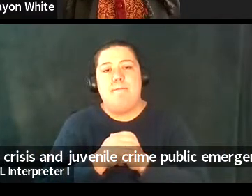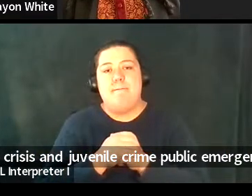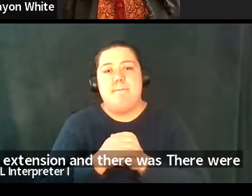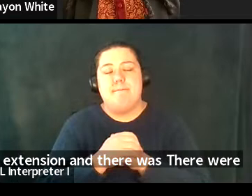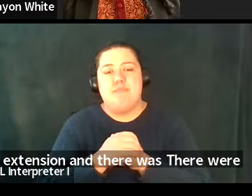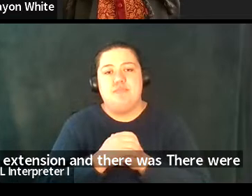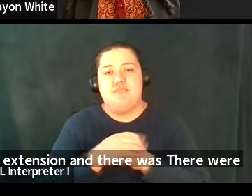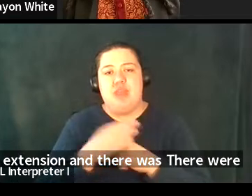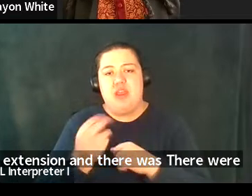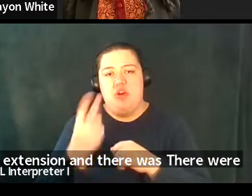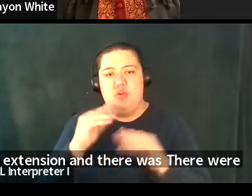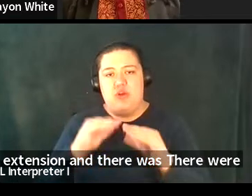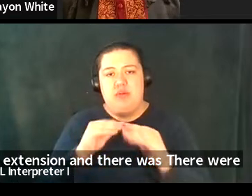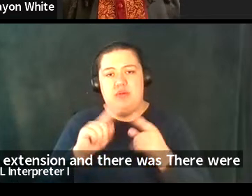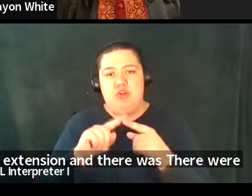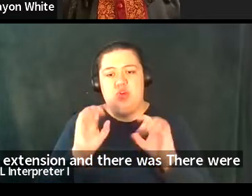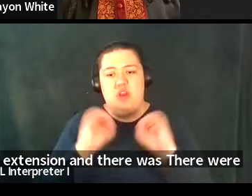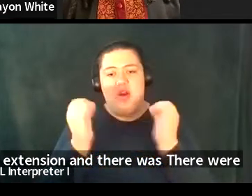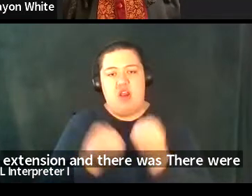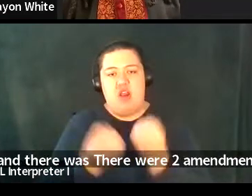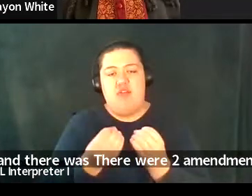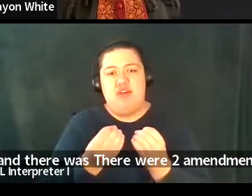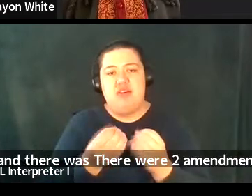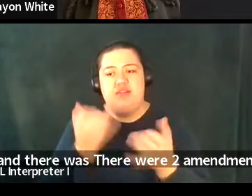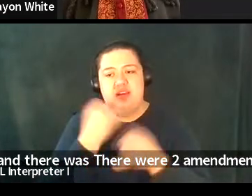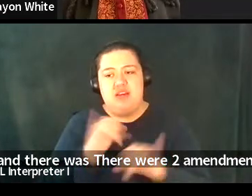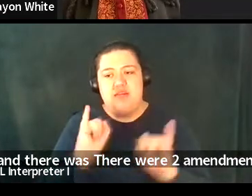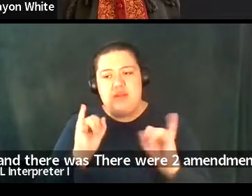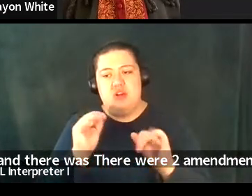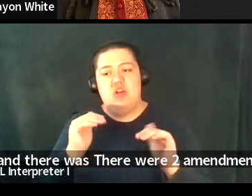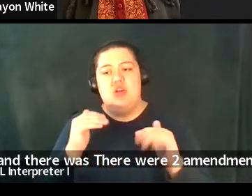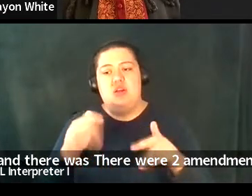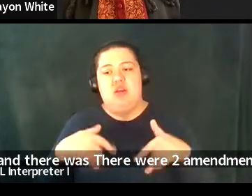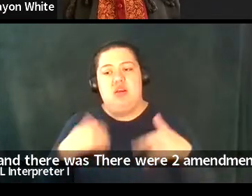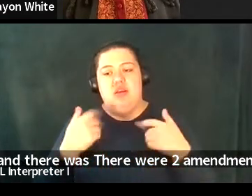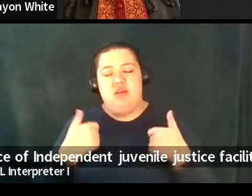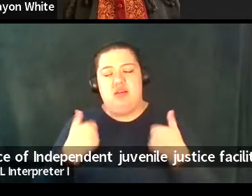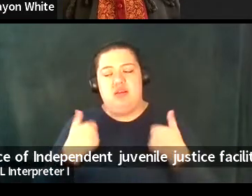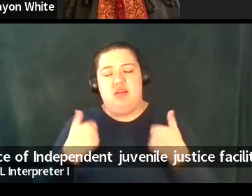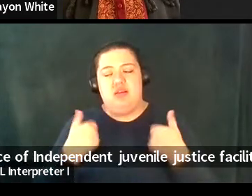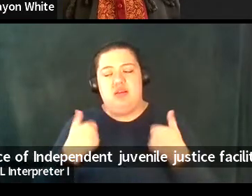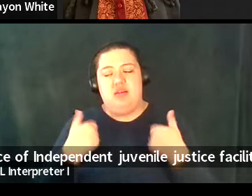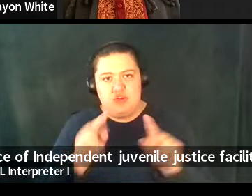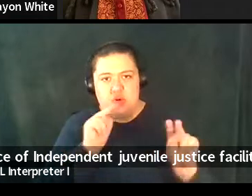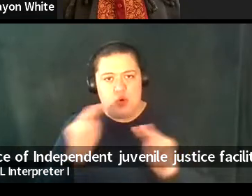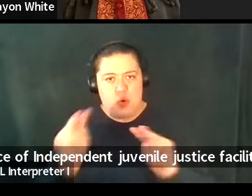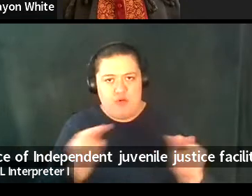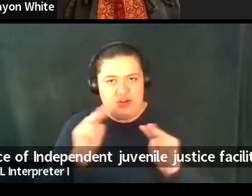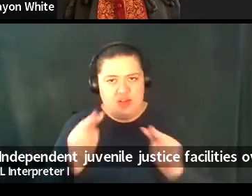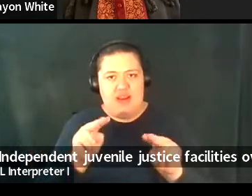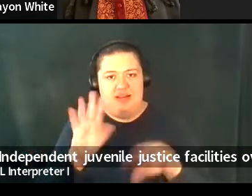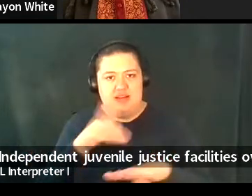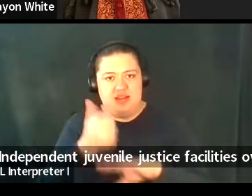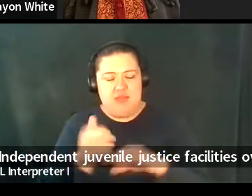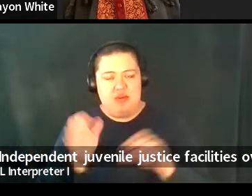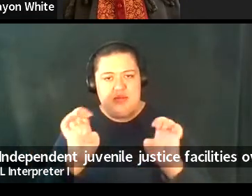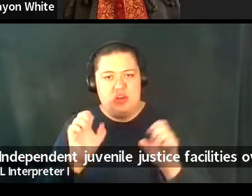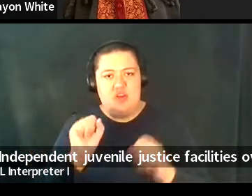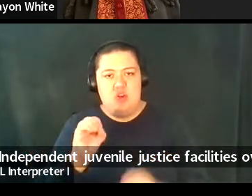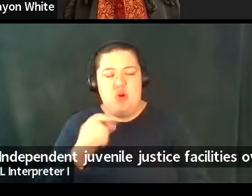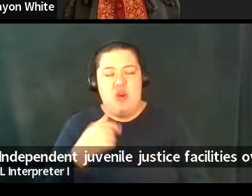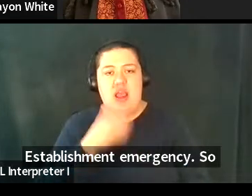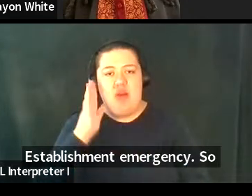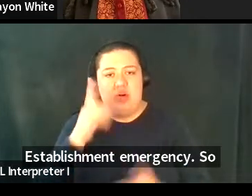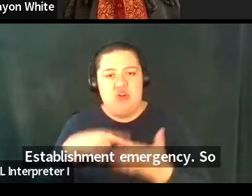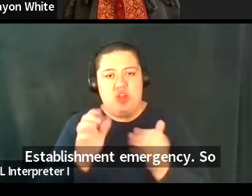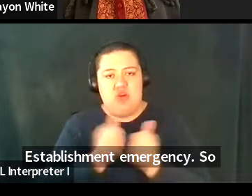two amendments to the Office of Independent Juvenile Justice Facilities Oversight Establishment Emergency. So I'm going to check